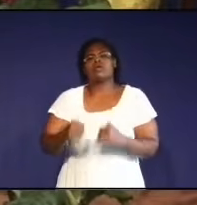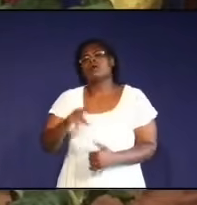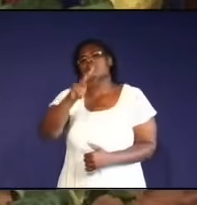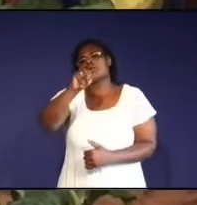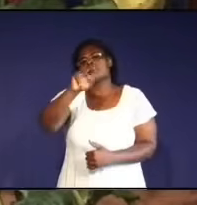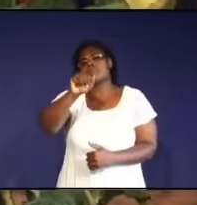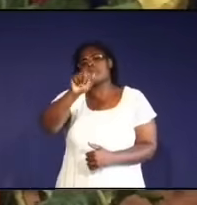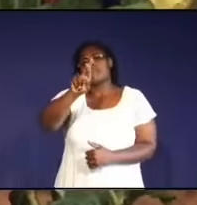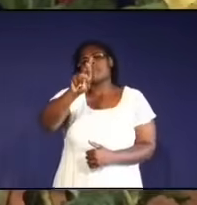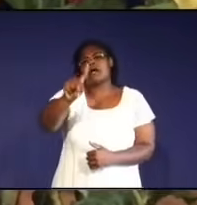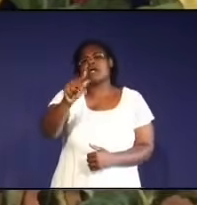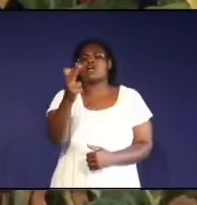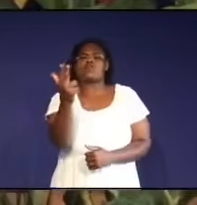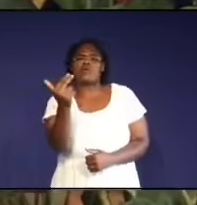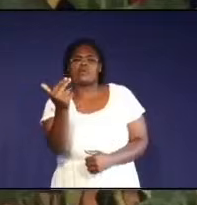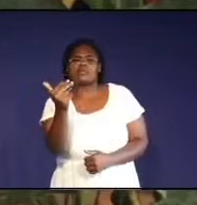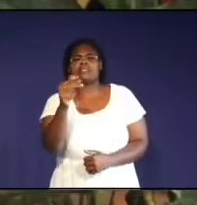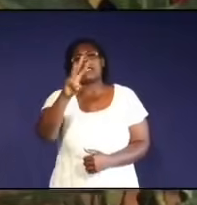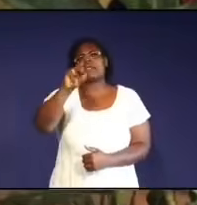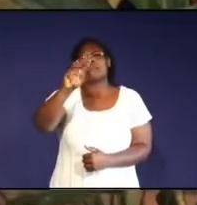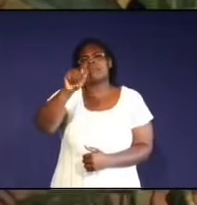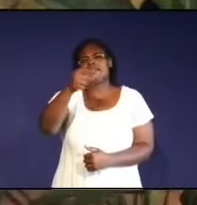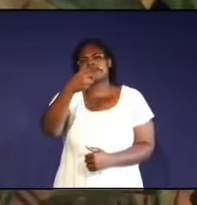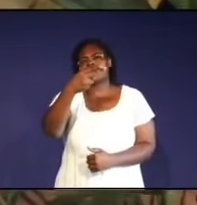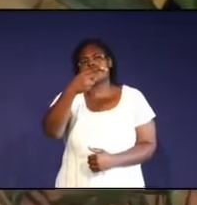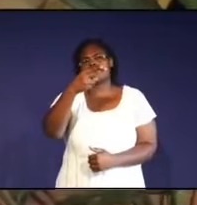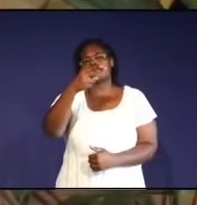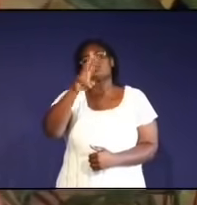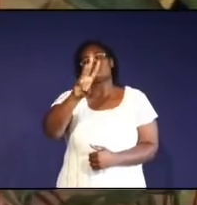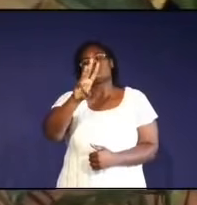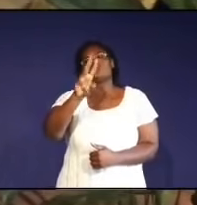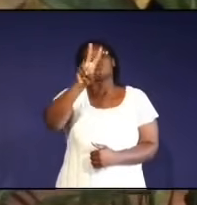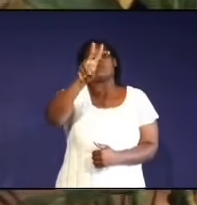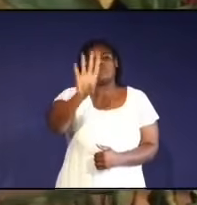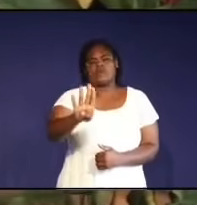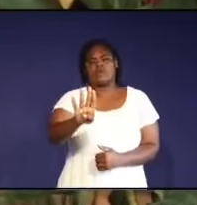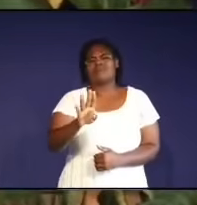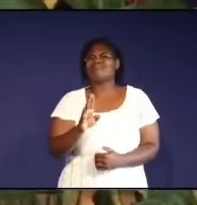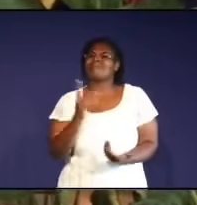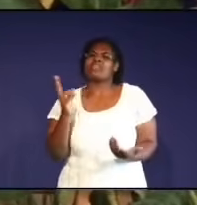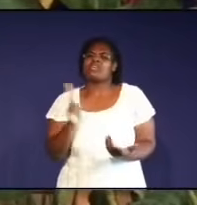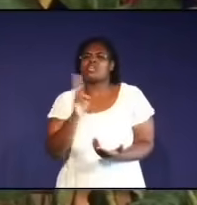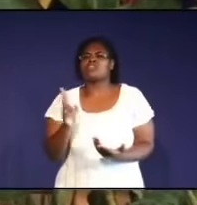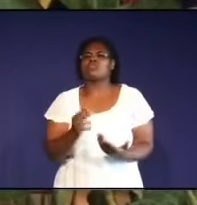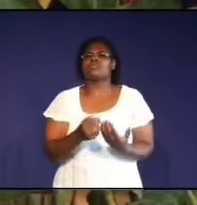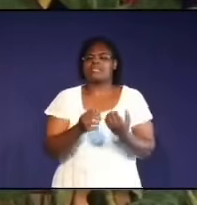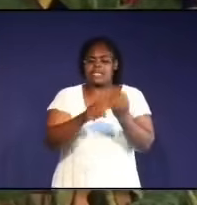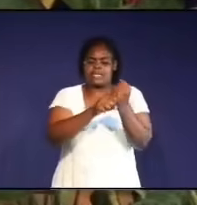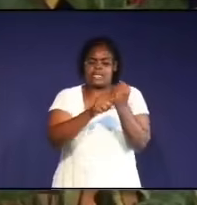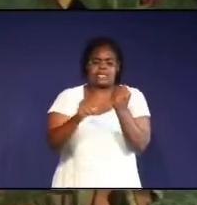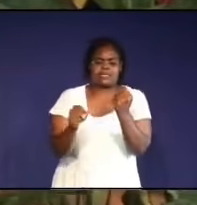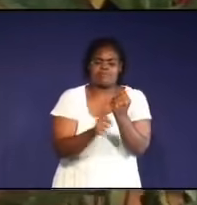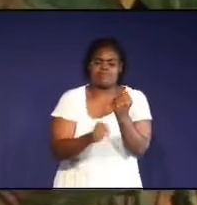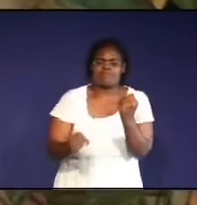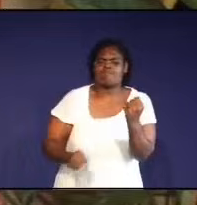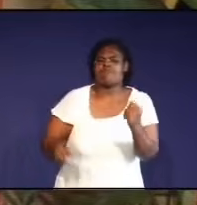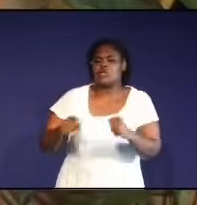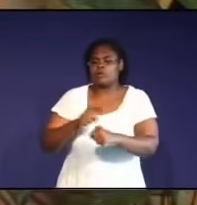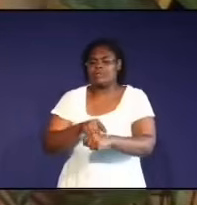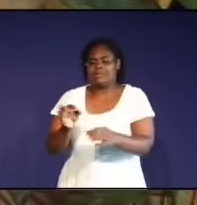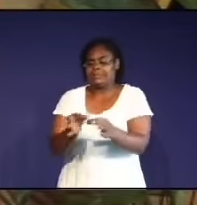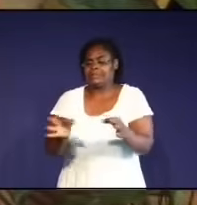in Matthew 24, he uses a lot of time and